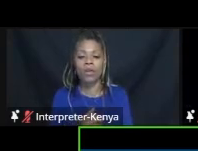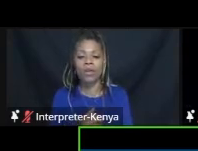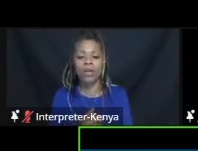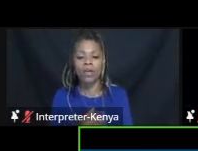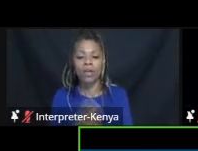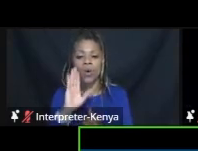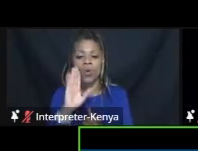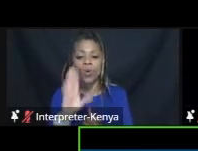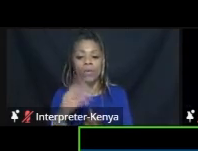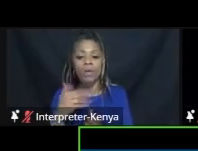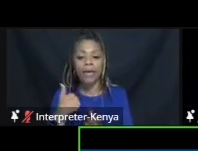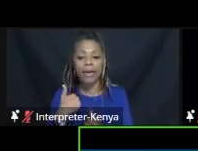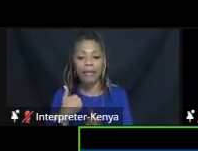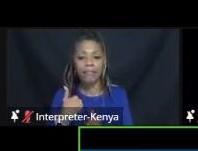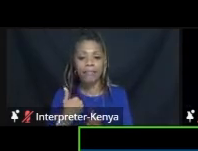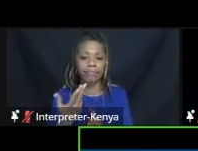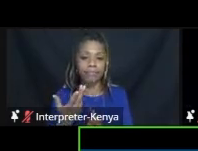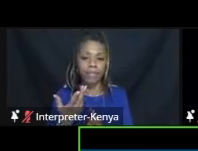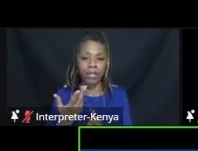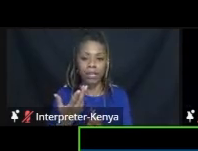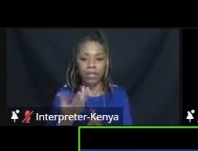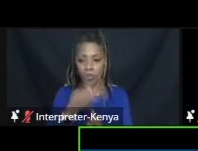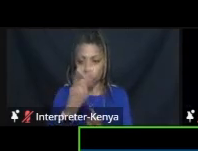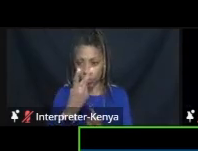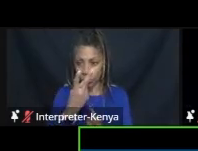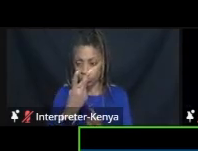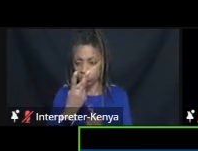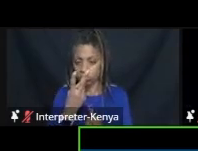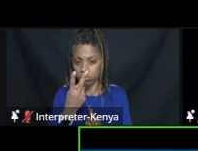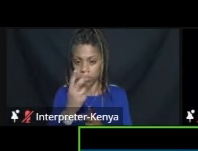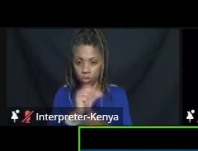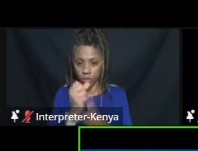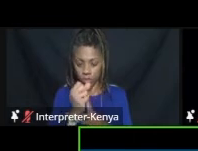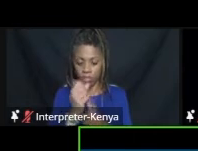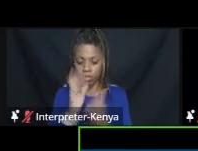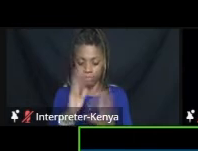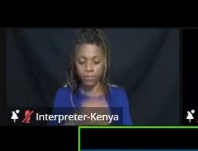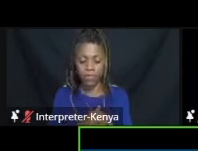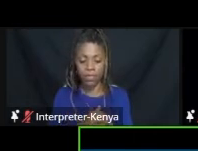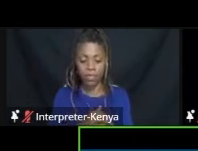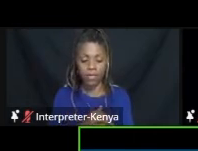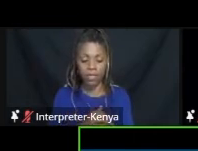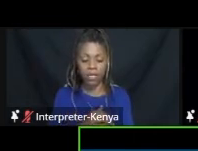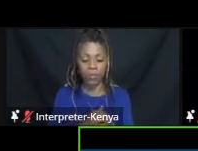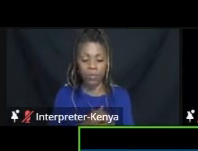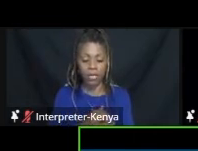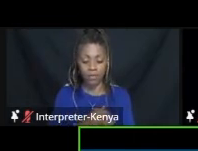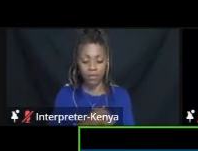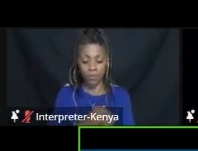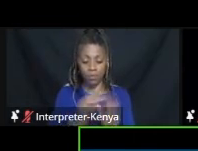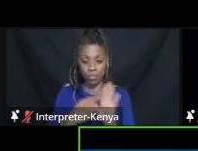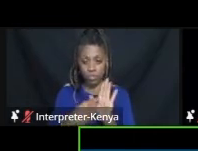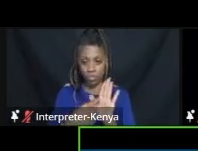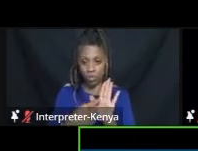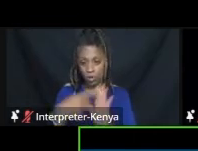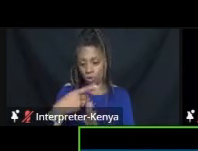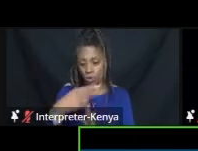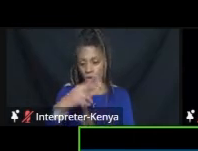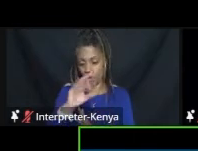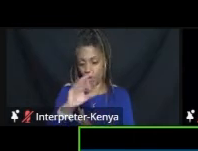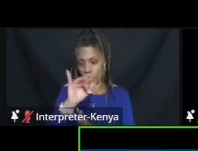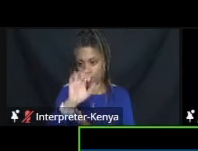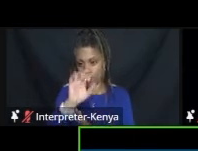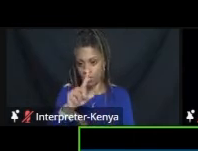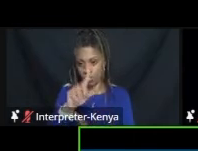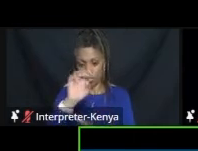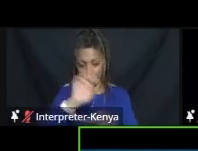first one is to evaluate the profiles, and we are going to provide you a reflection question. I'm going to show that to you in just a second.